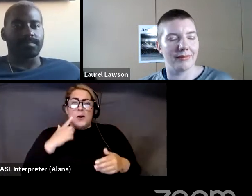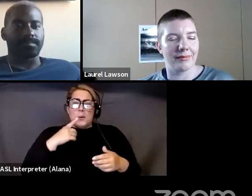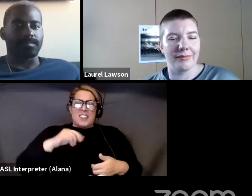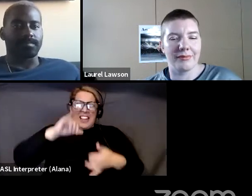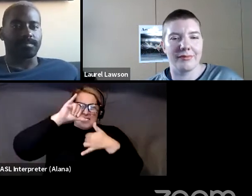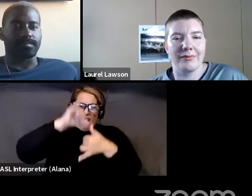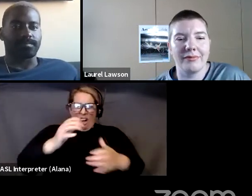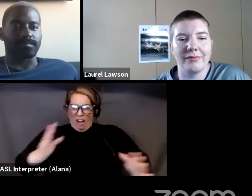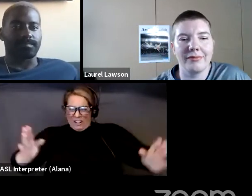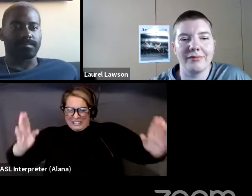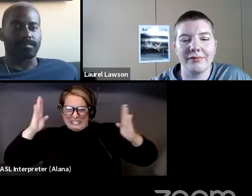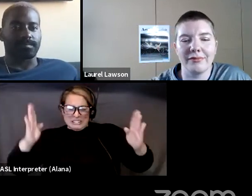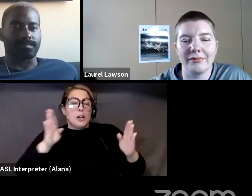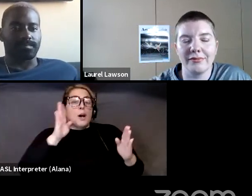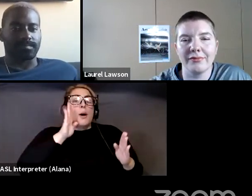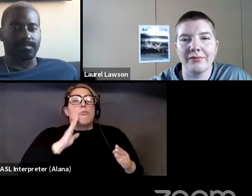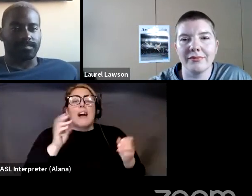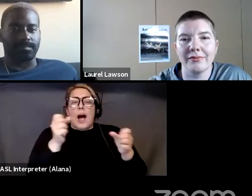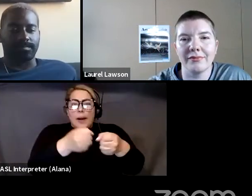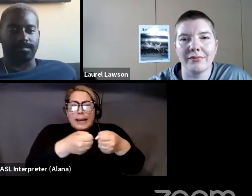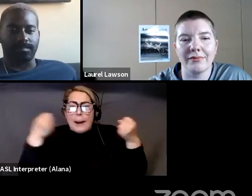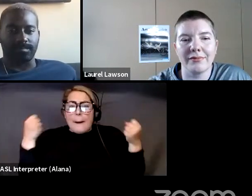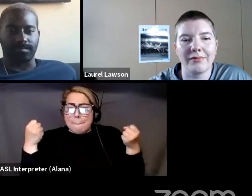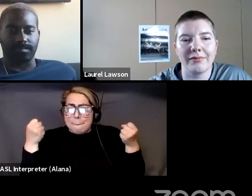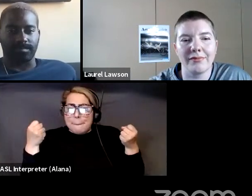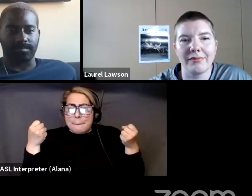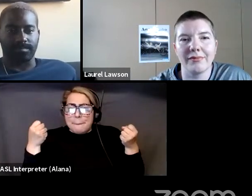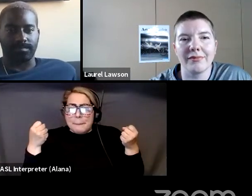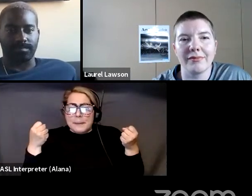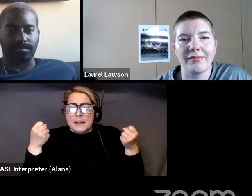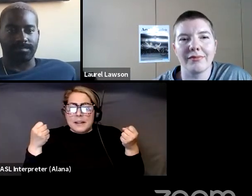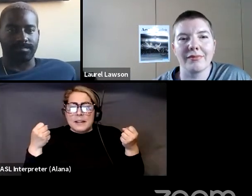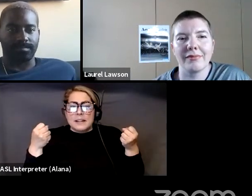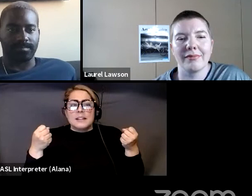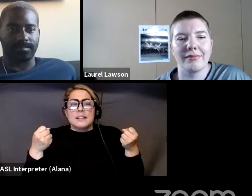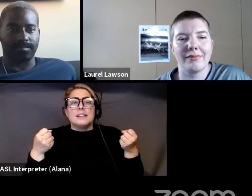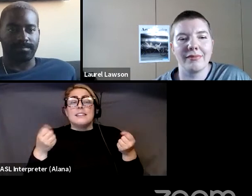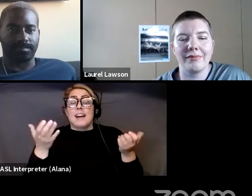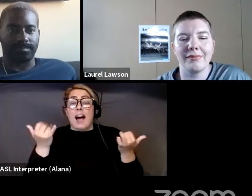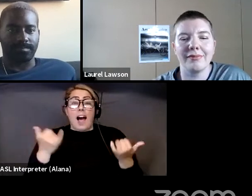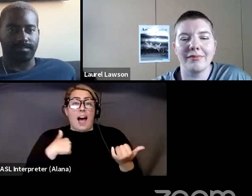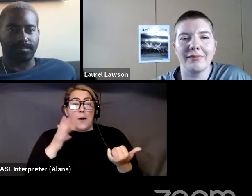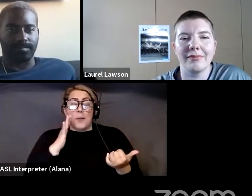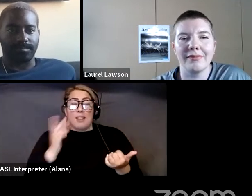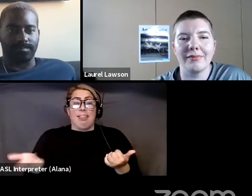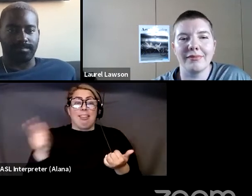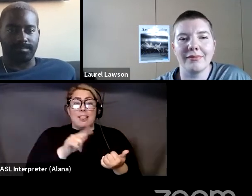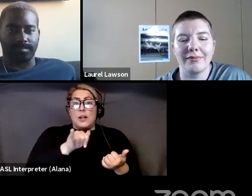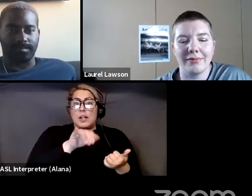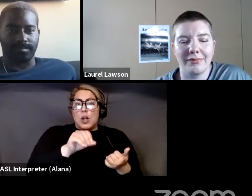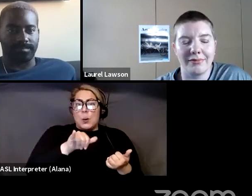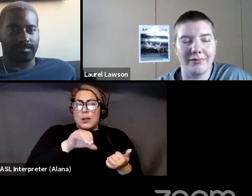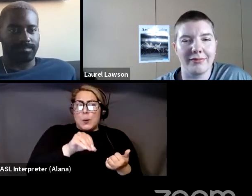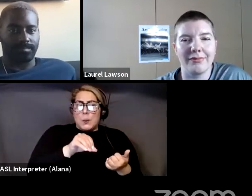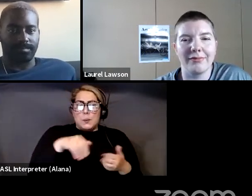wide brown cabinet. And I will pass it to Yo-Yo.